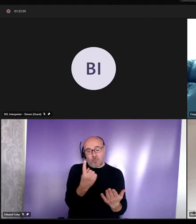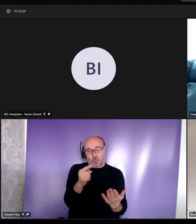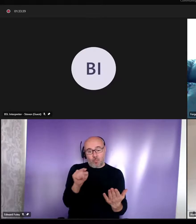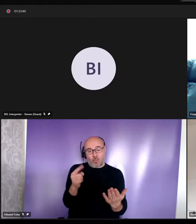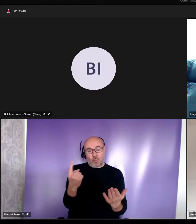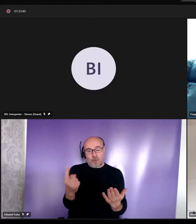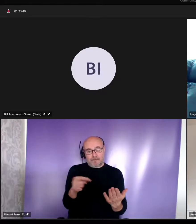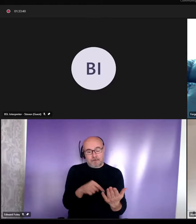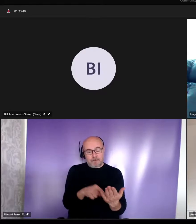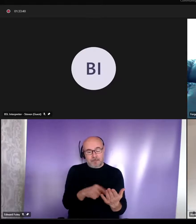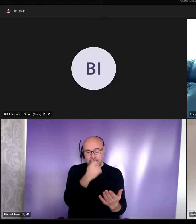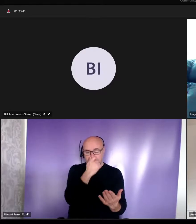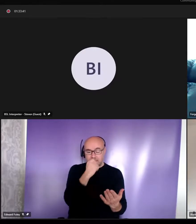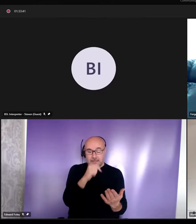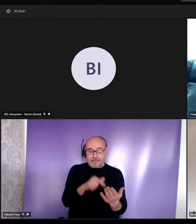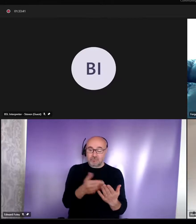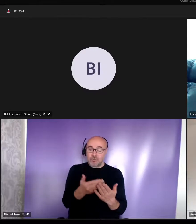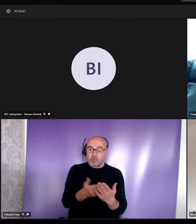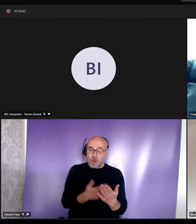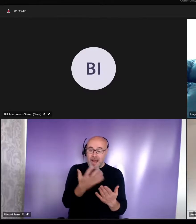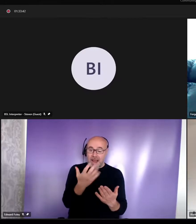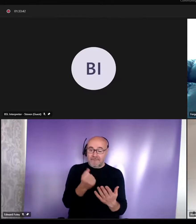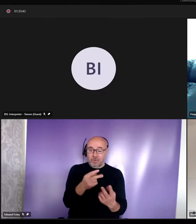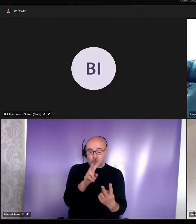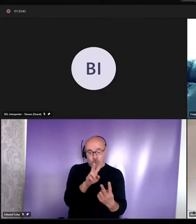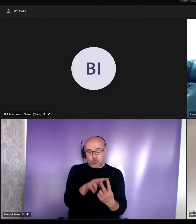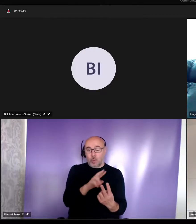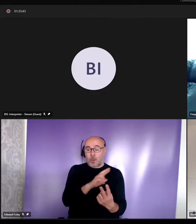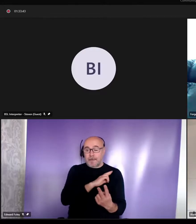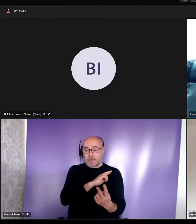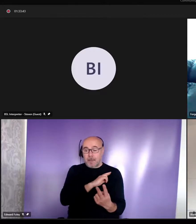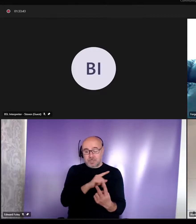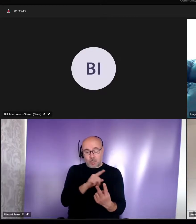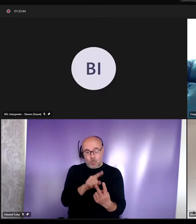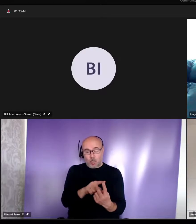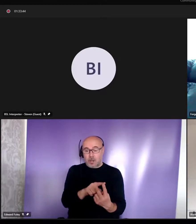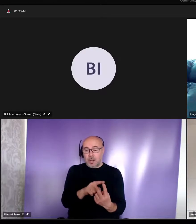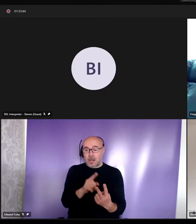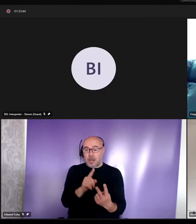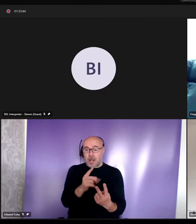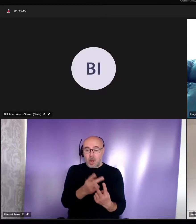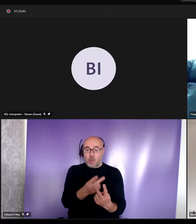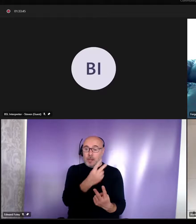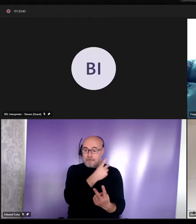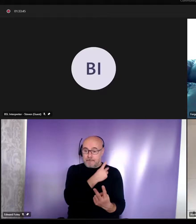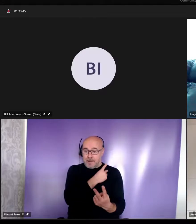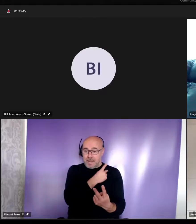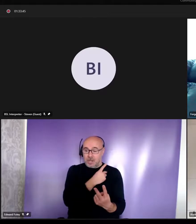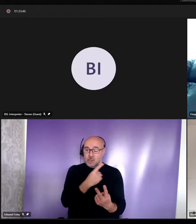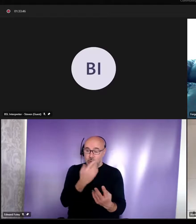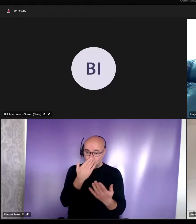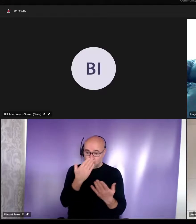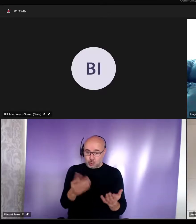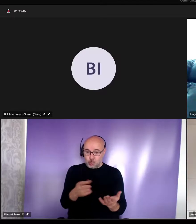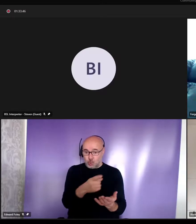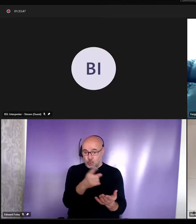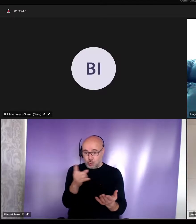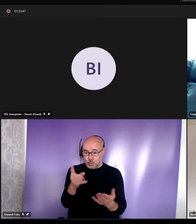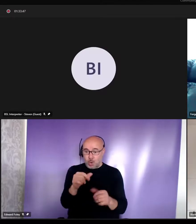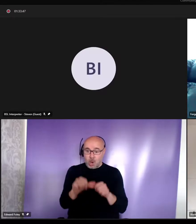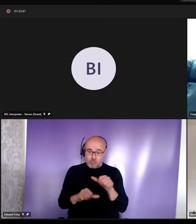the report in front of you today has 2 purposes. It's backward looking, asking you to note the progress of the funding